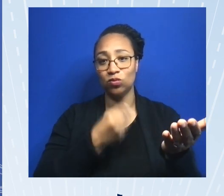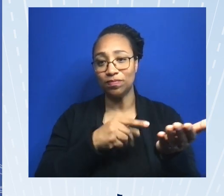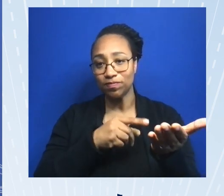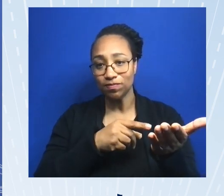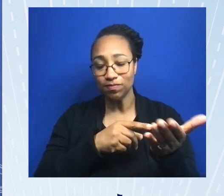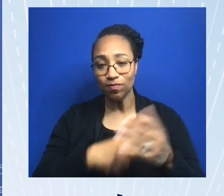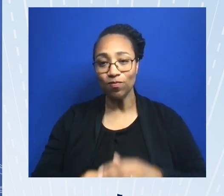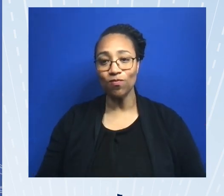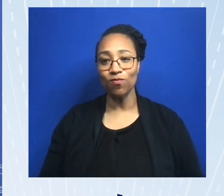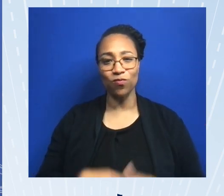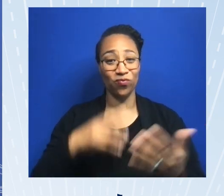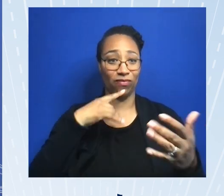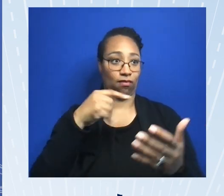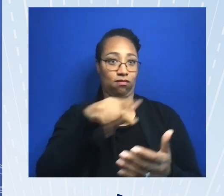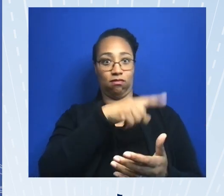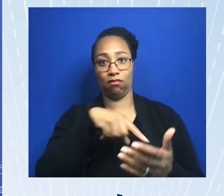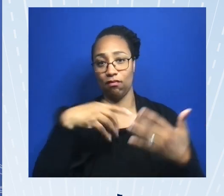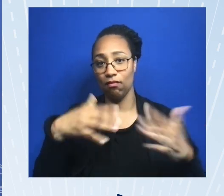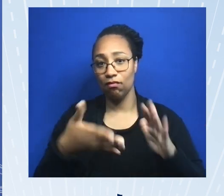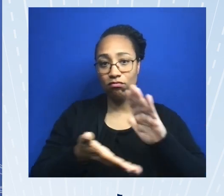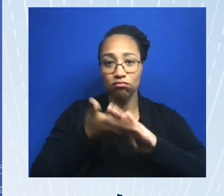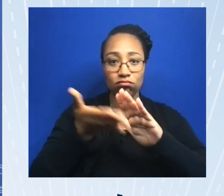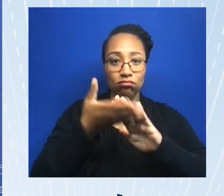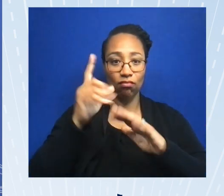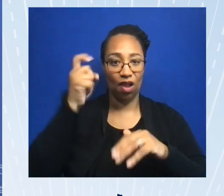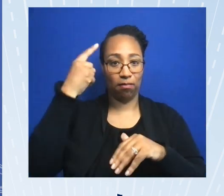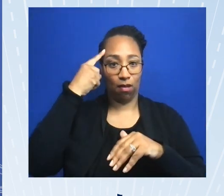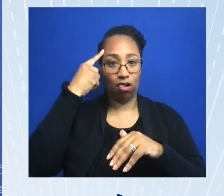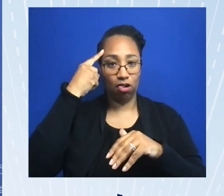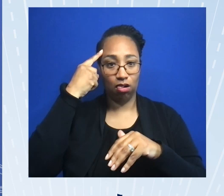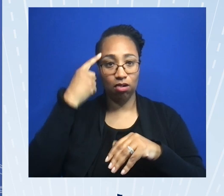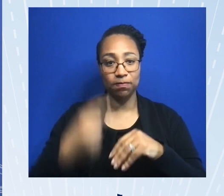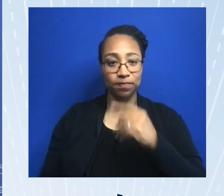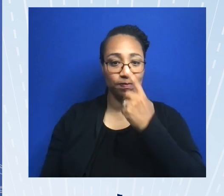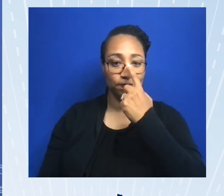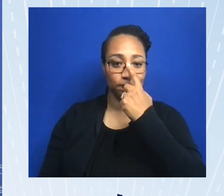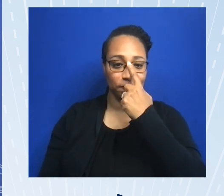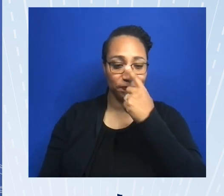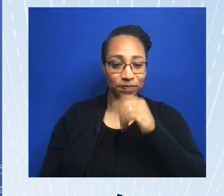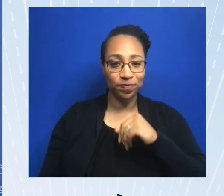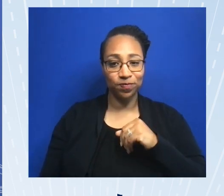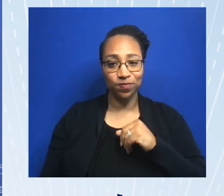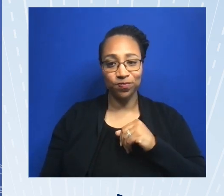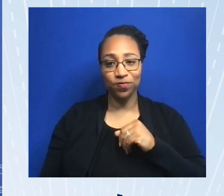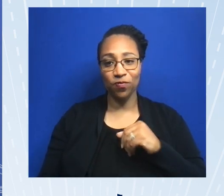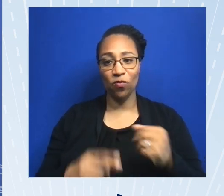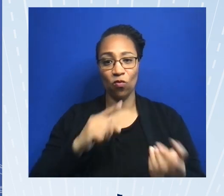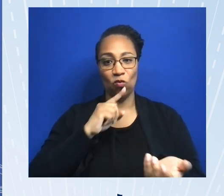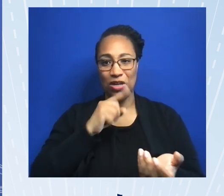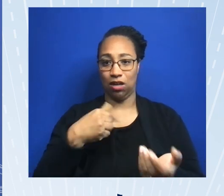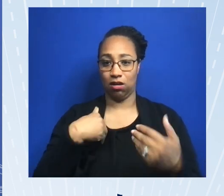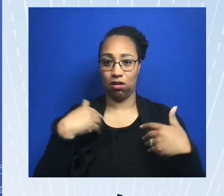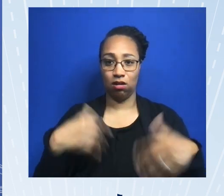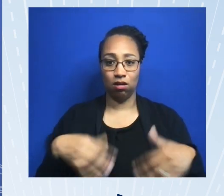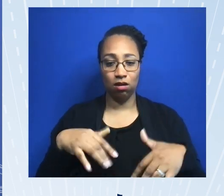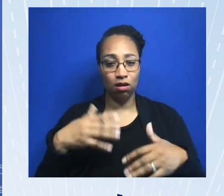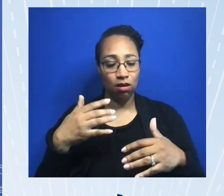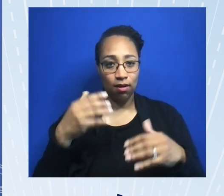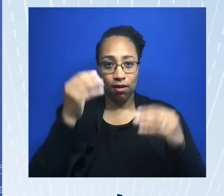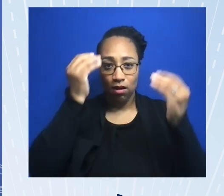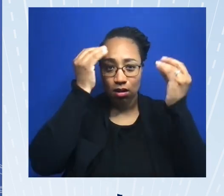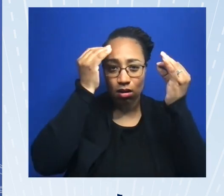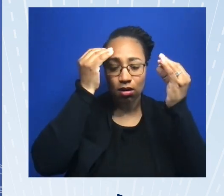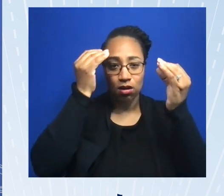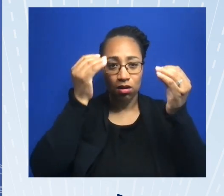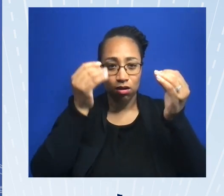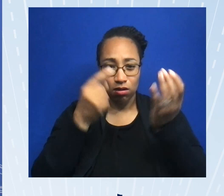bold action to fight anti-Semitism and to foster Jewish life. The interagency group has mobilized more